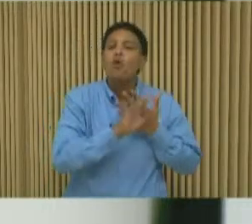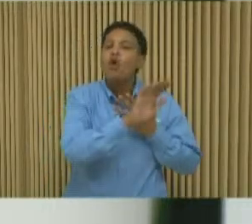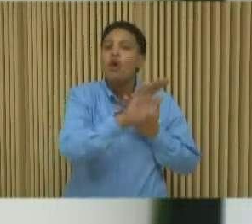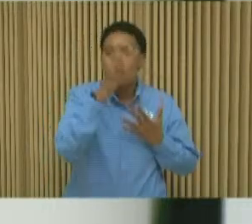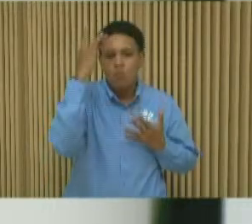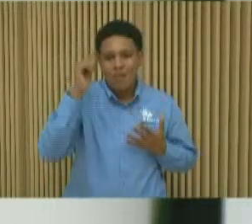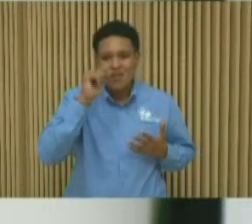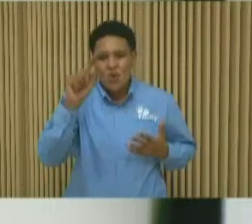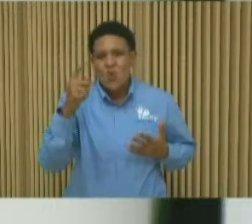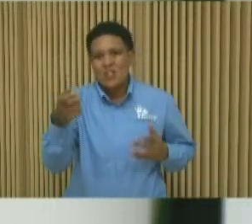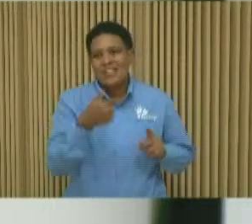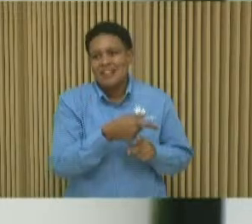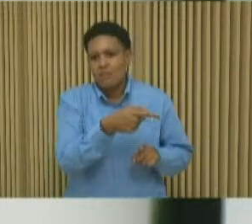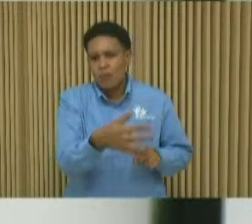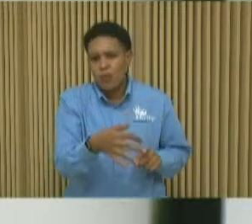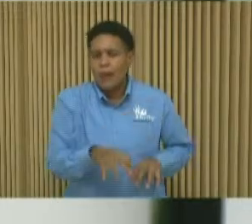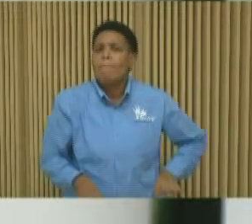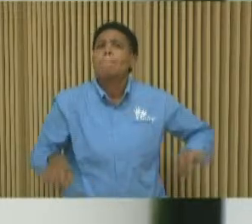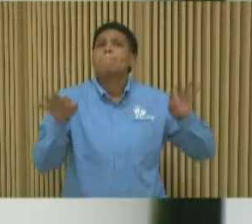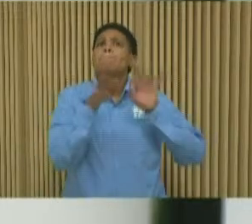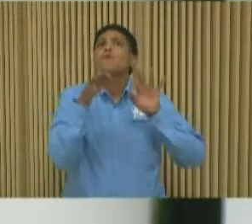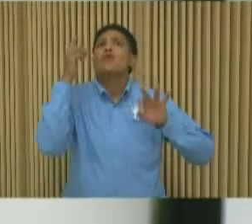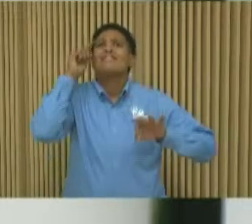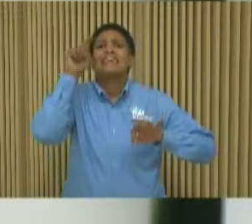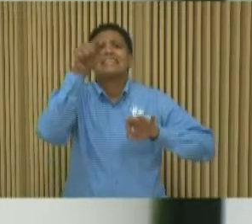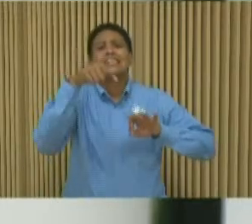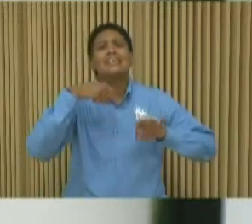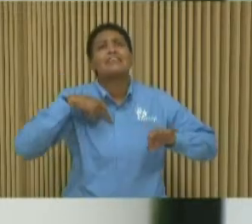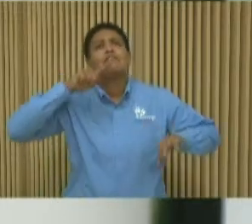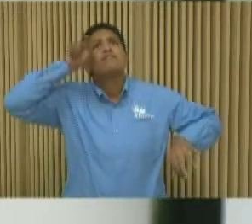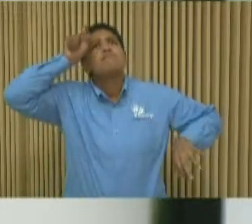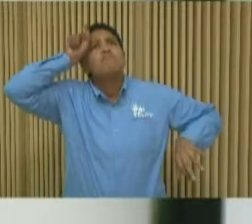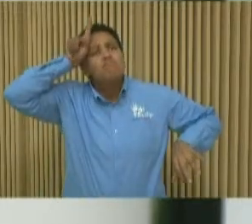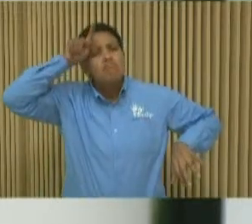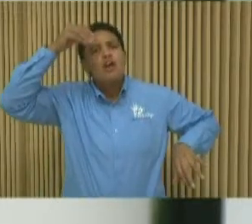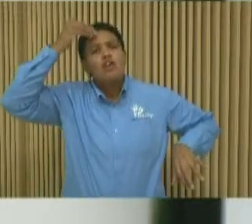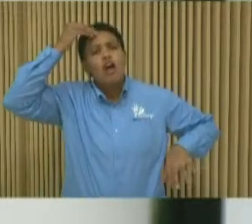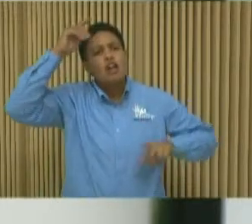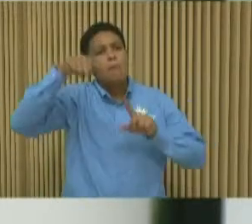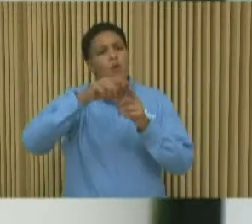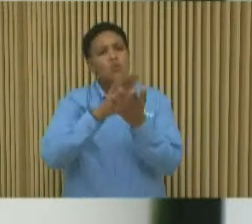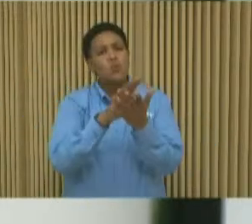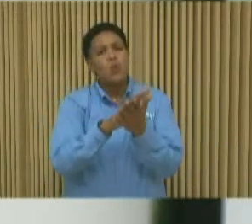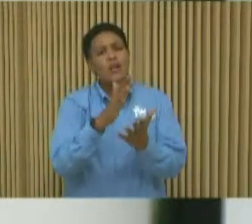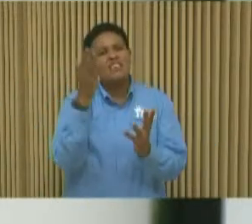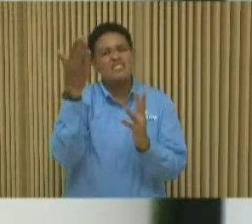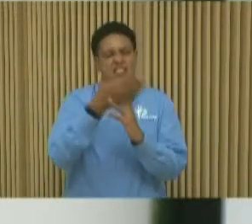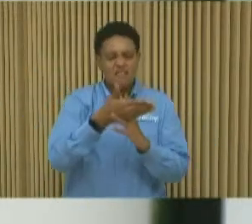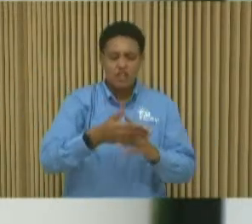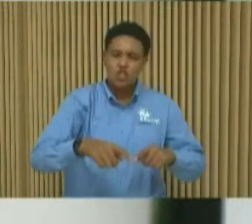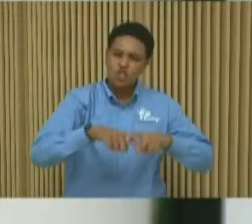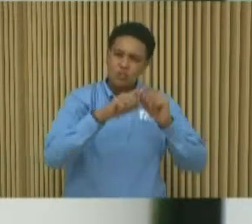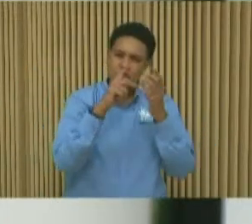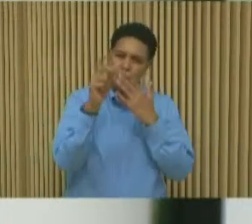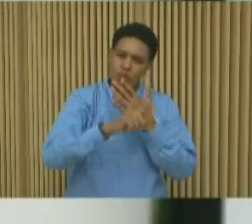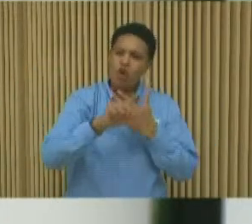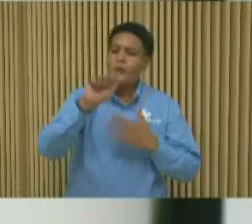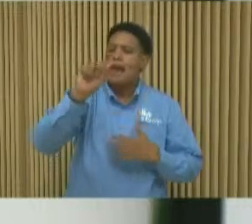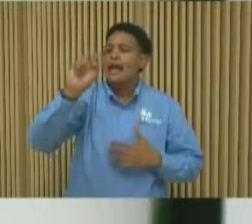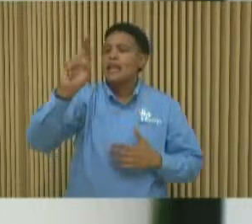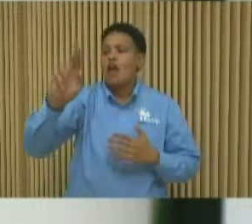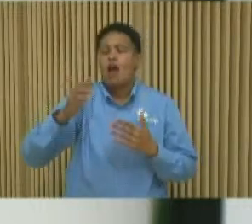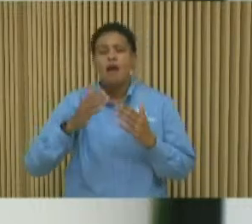because not only is it important for us to have an idea and to be knowledgeable about ADR and ADR methods from